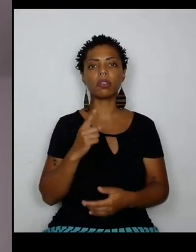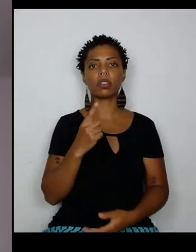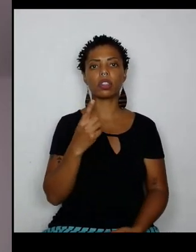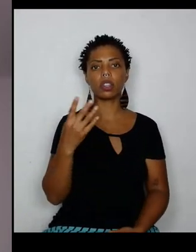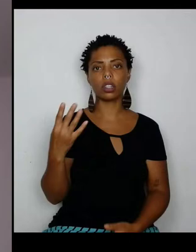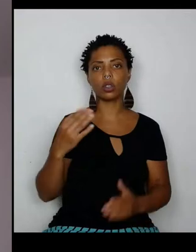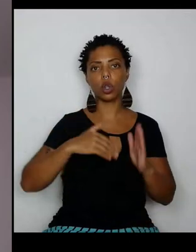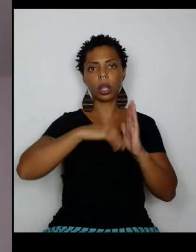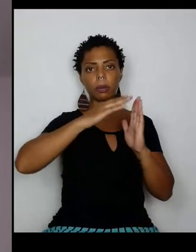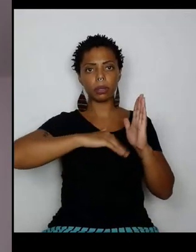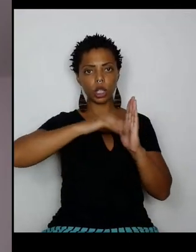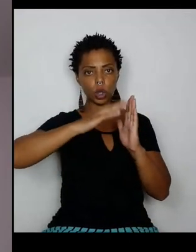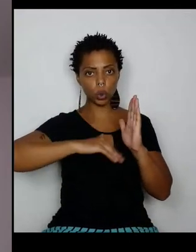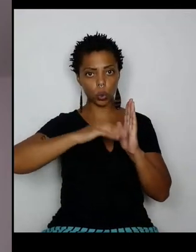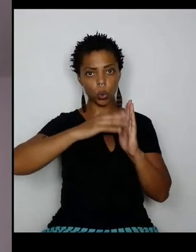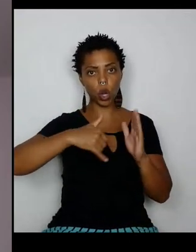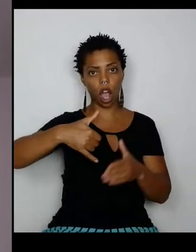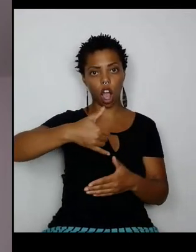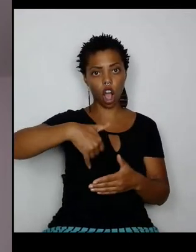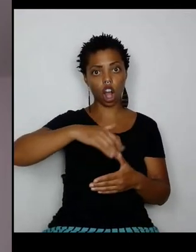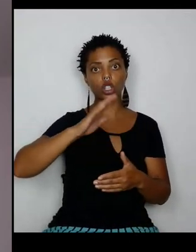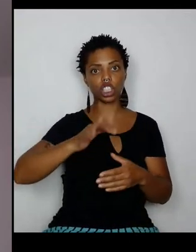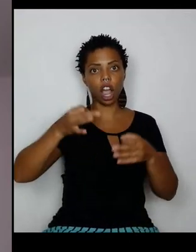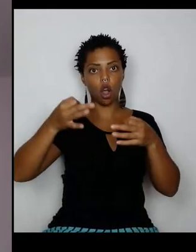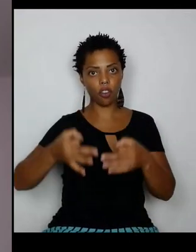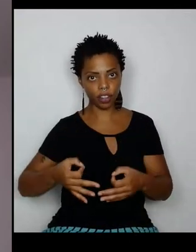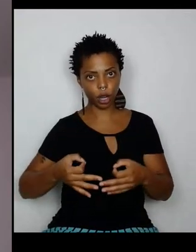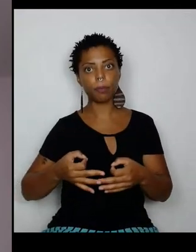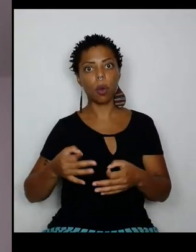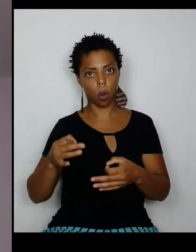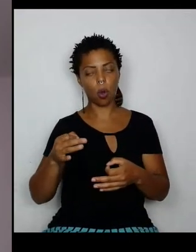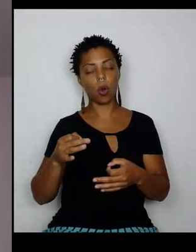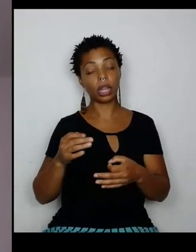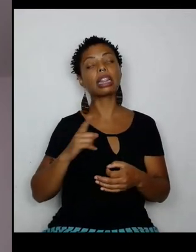number of paintings we have 14